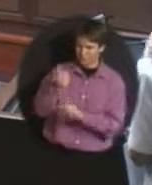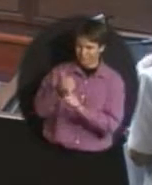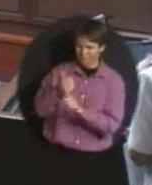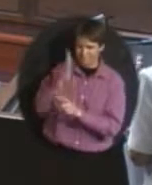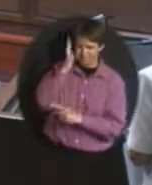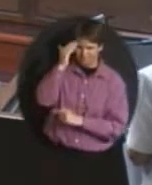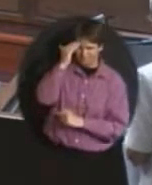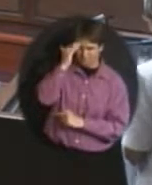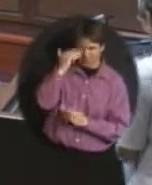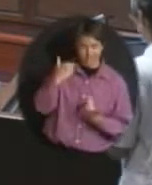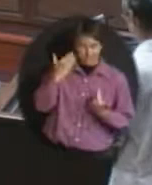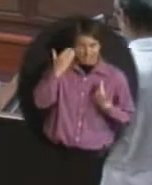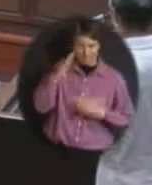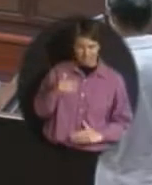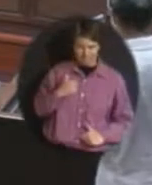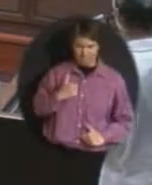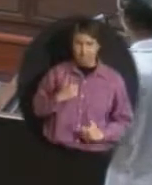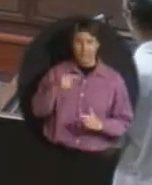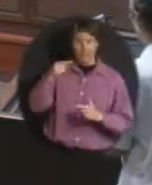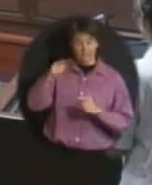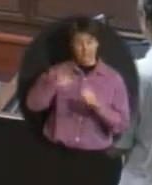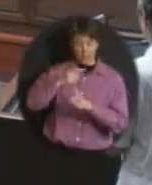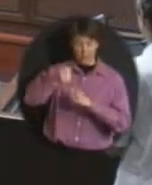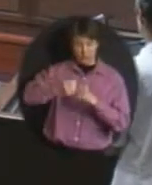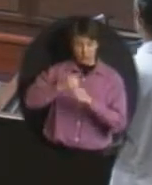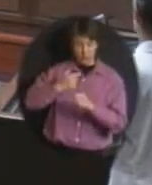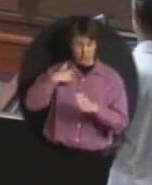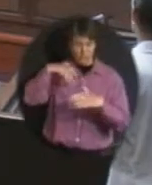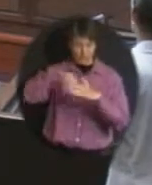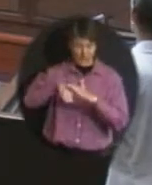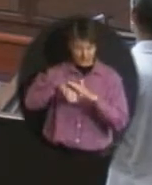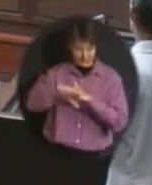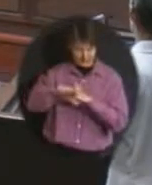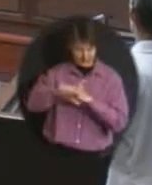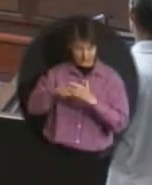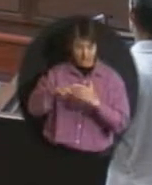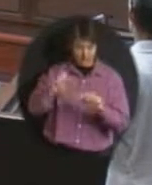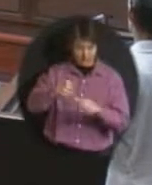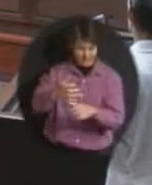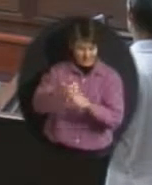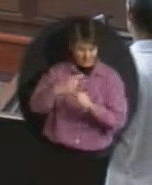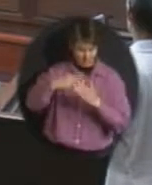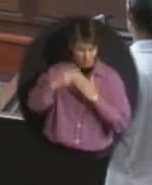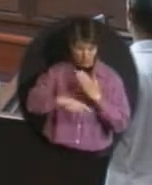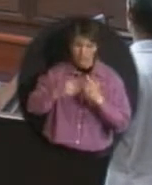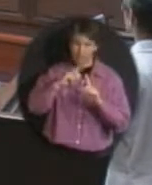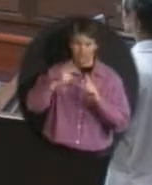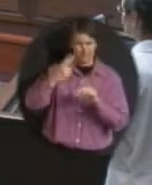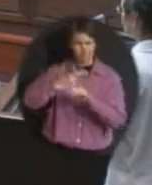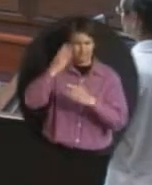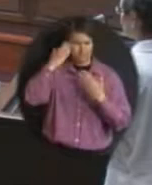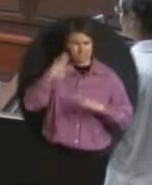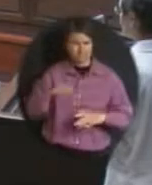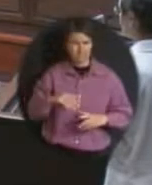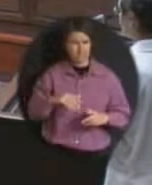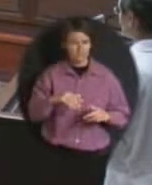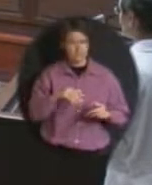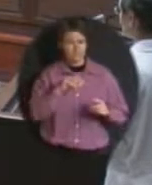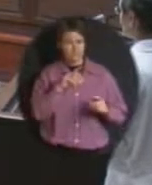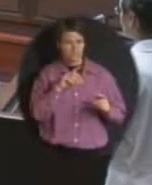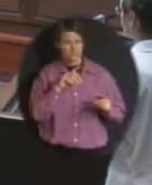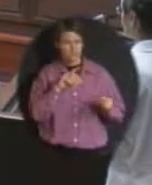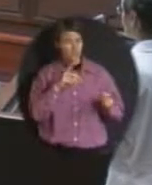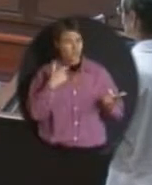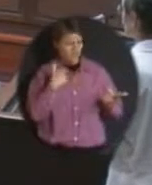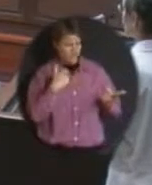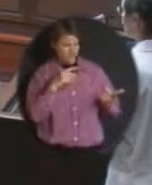I know that this is the first year that we've accessed it, but I don't know in what the history would be behind it. It's been out in the state of Kansas for at least 7 or